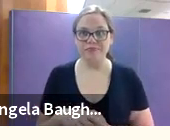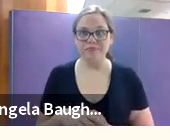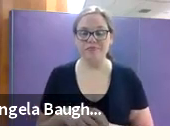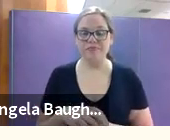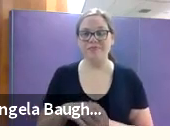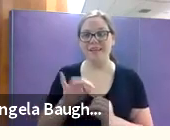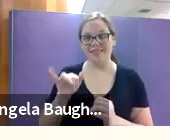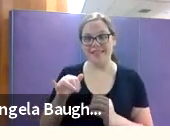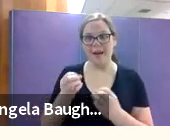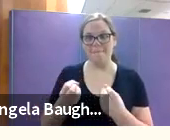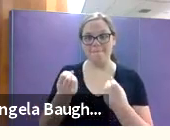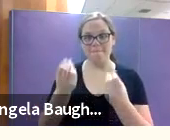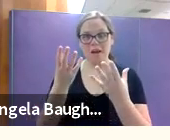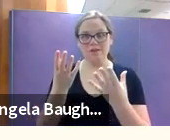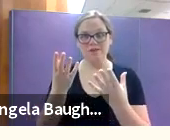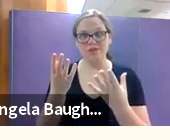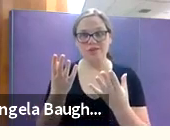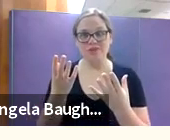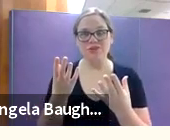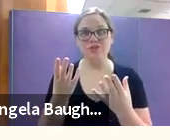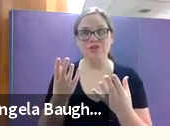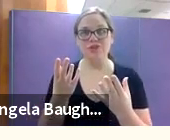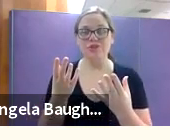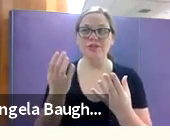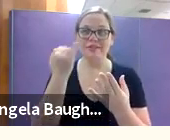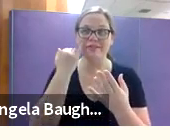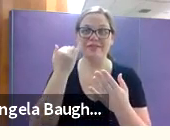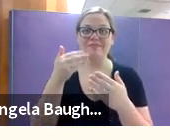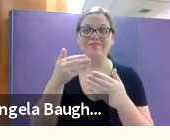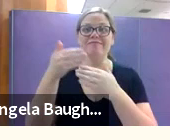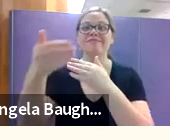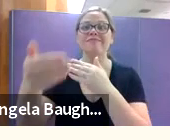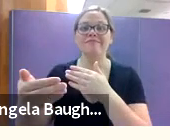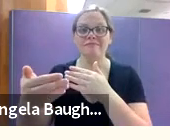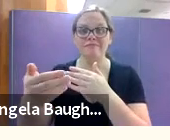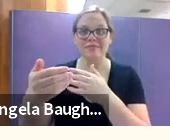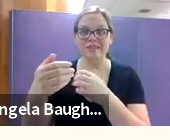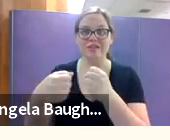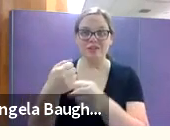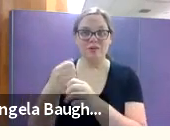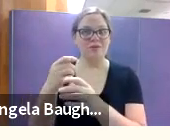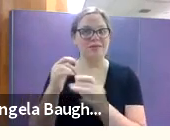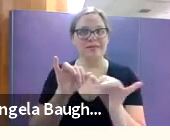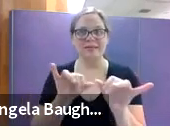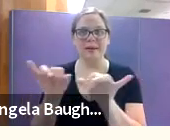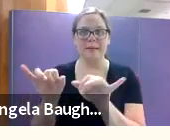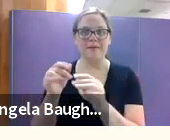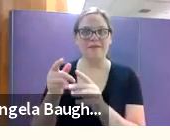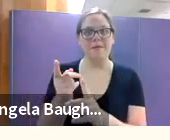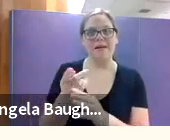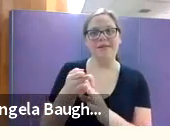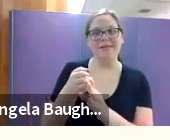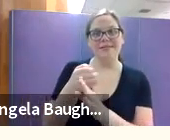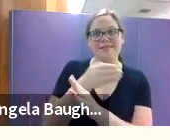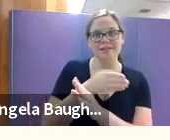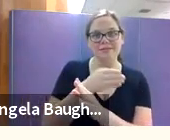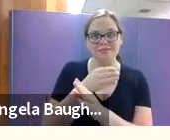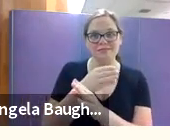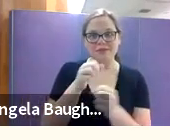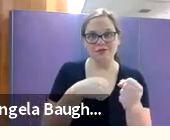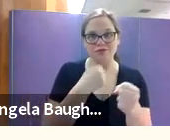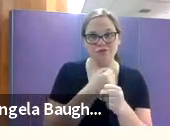That's how much essentially they would get if following what you all had put in place last year. But then what happens is